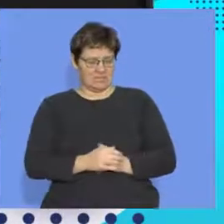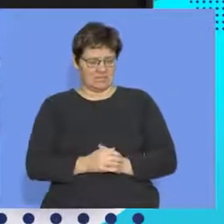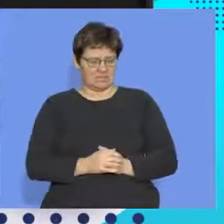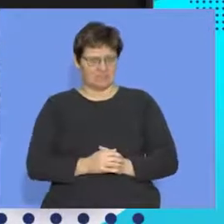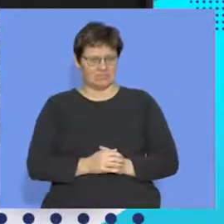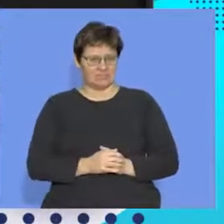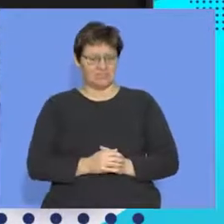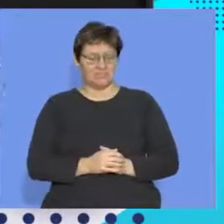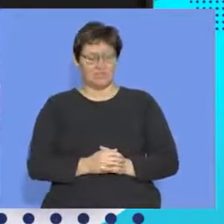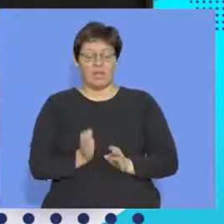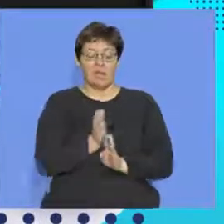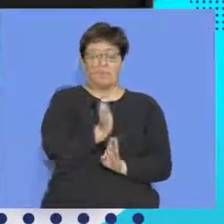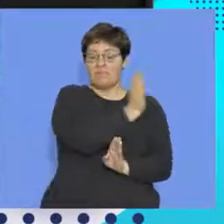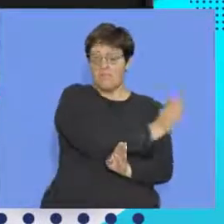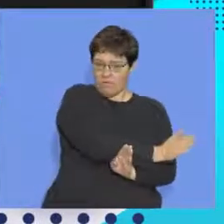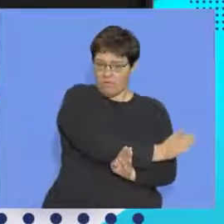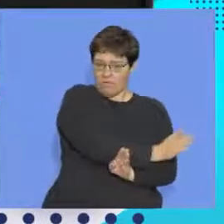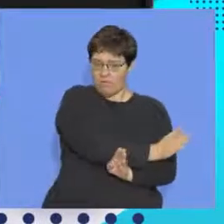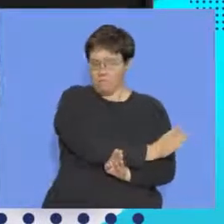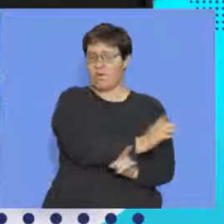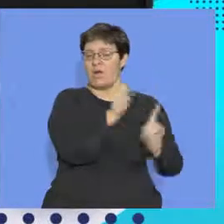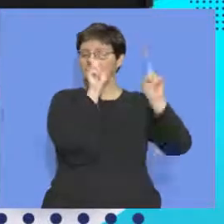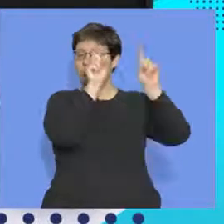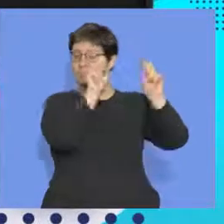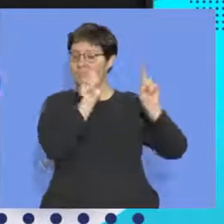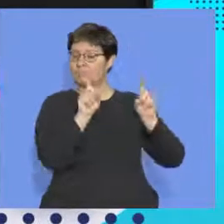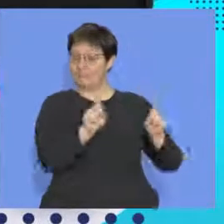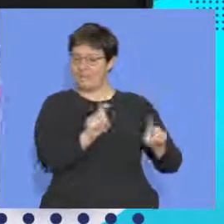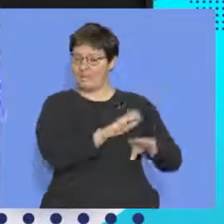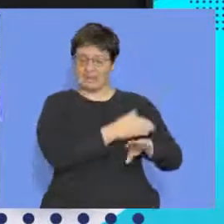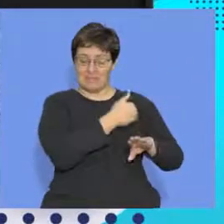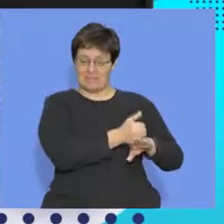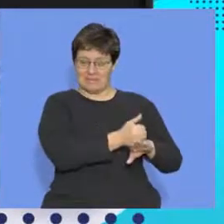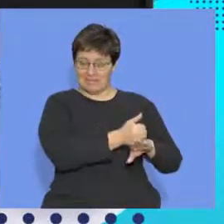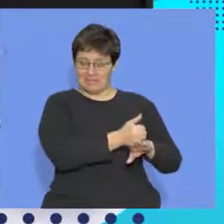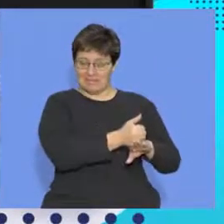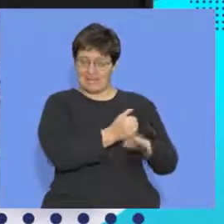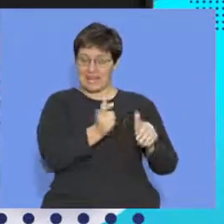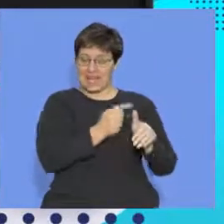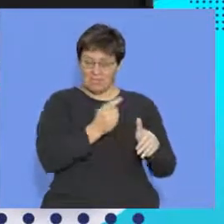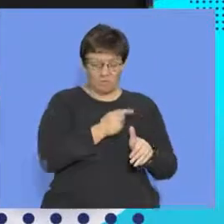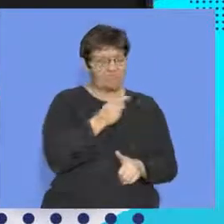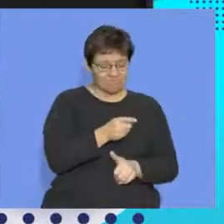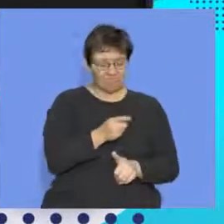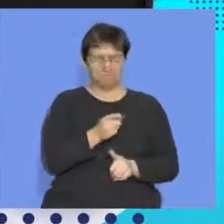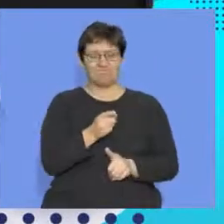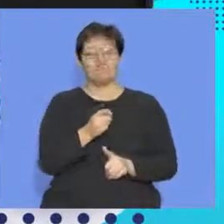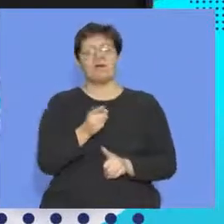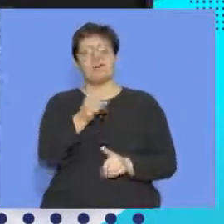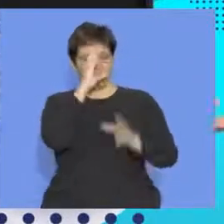previously we've learned the counting principle, the fundamental counting principle. How many ways can we